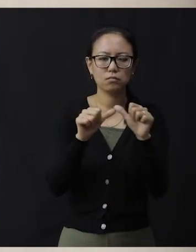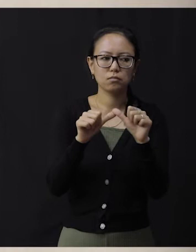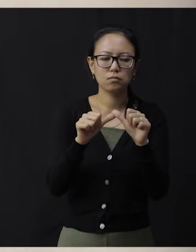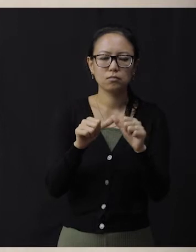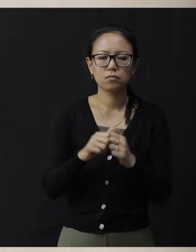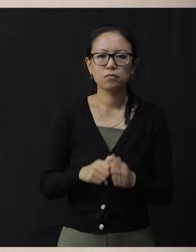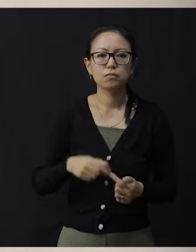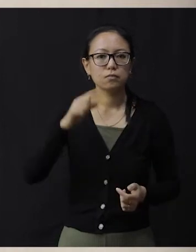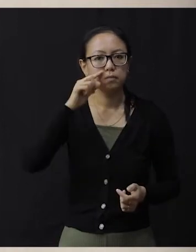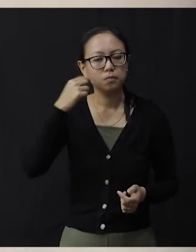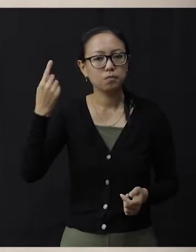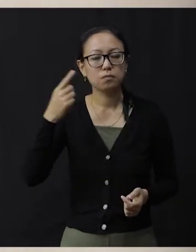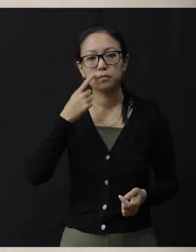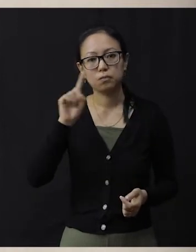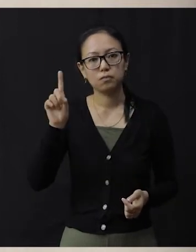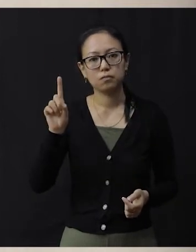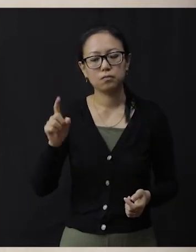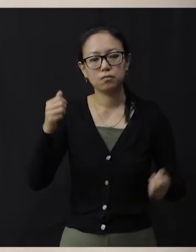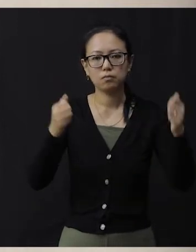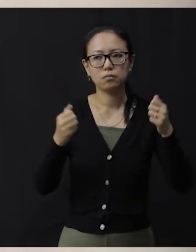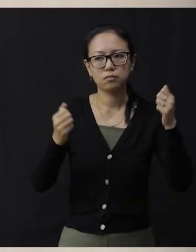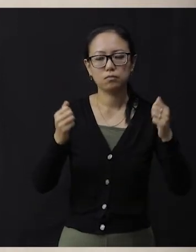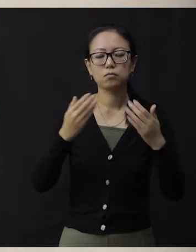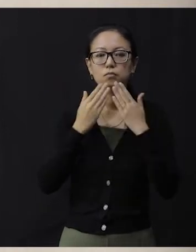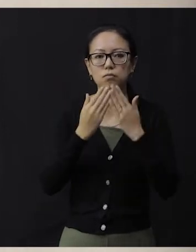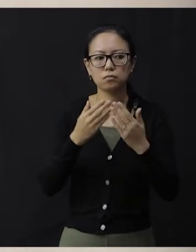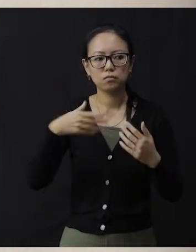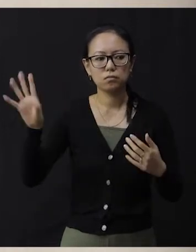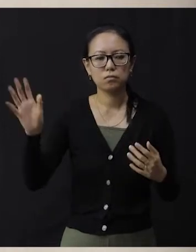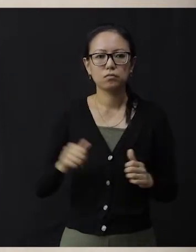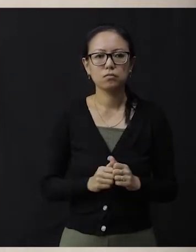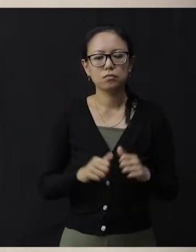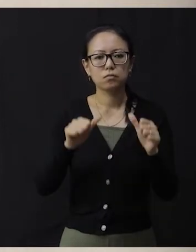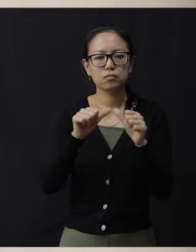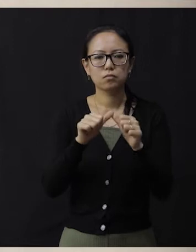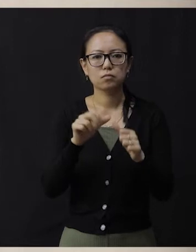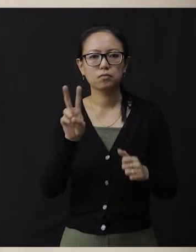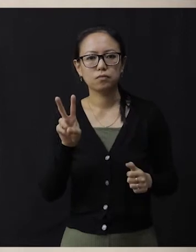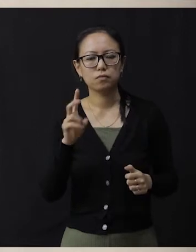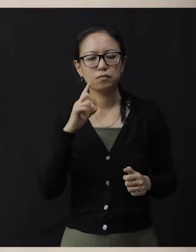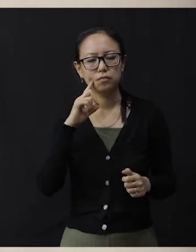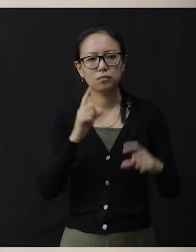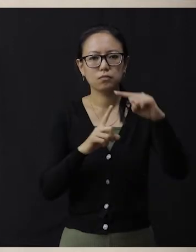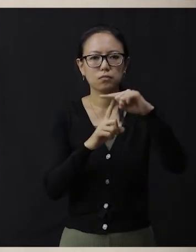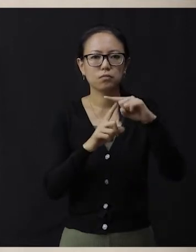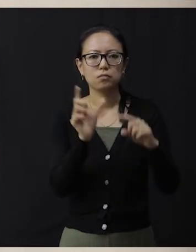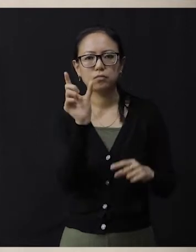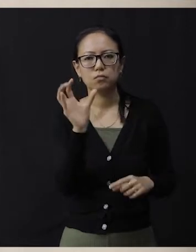car. And then a boy, Avito, he used to come to the school by a cycle rickshaw. Okay, he used to come to